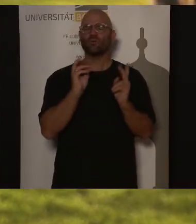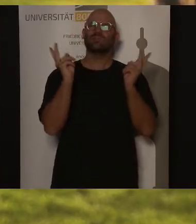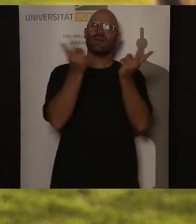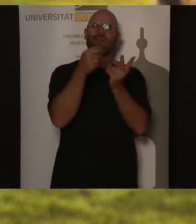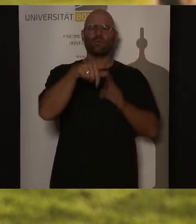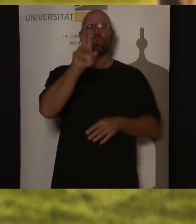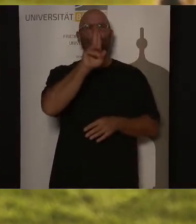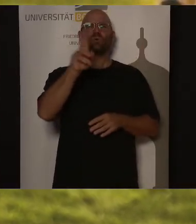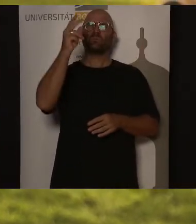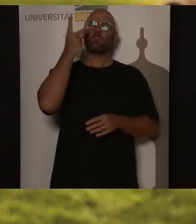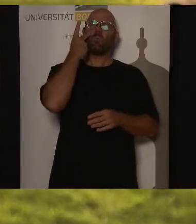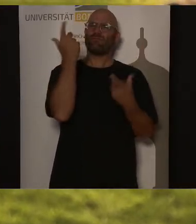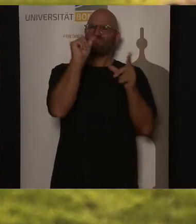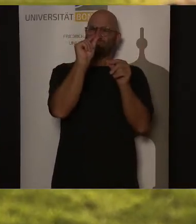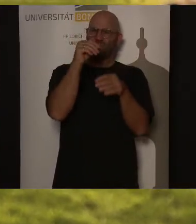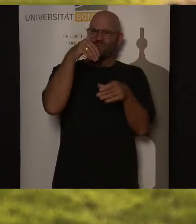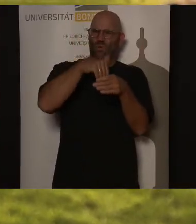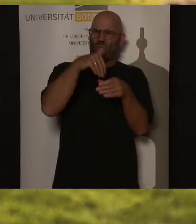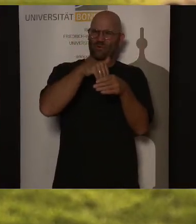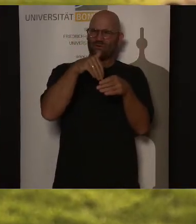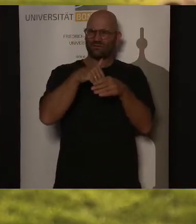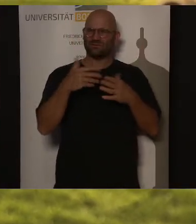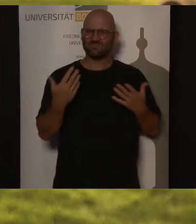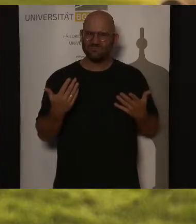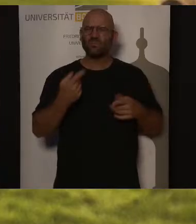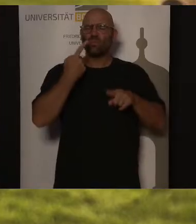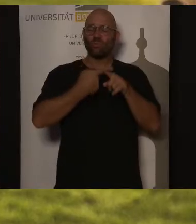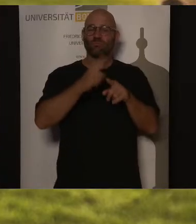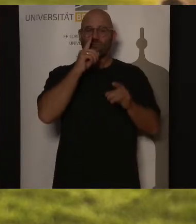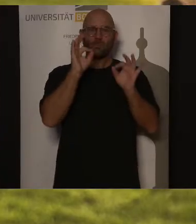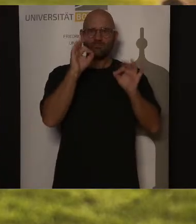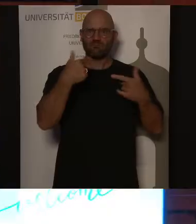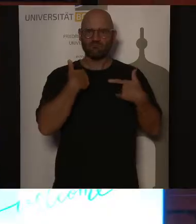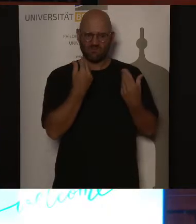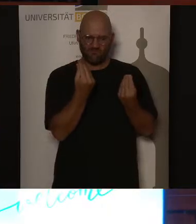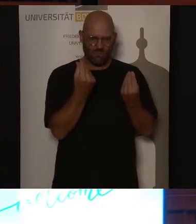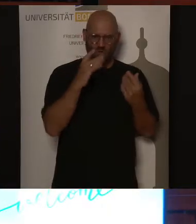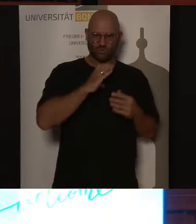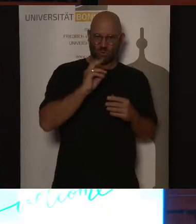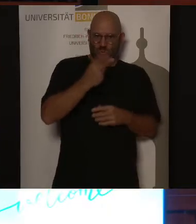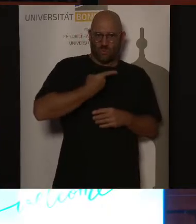University of Bonn actually mean? And if I ever need help, who can I turn to?